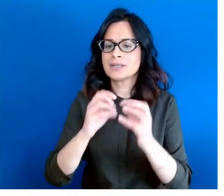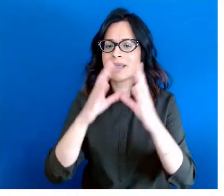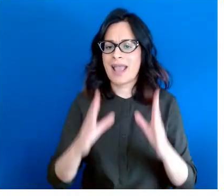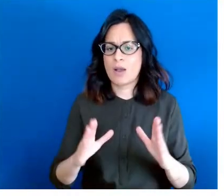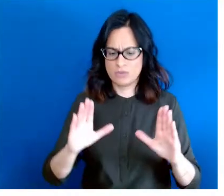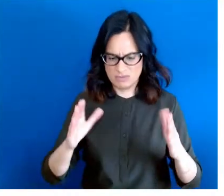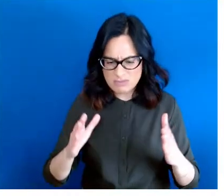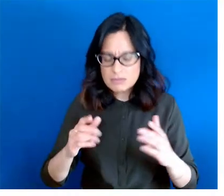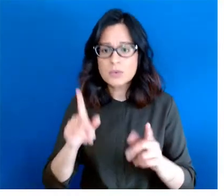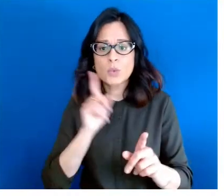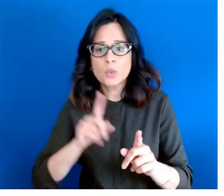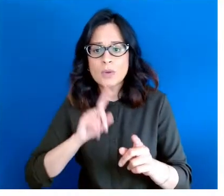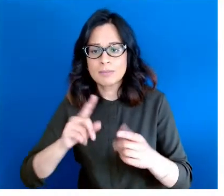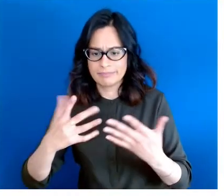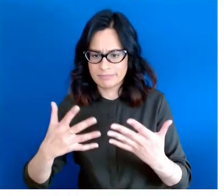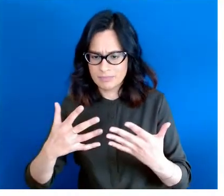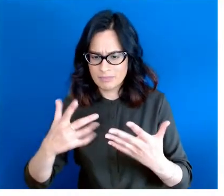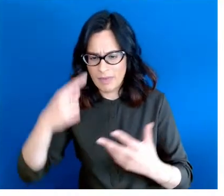and